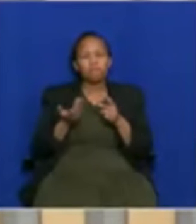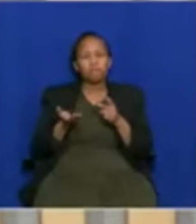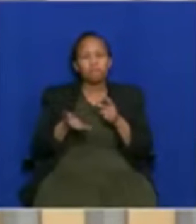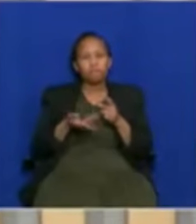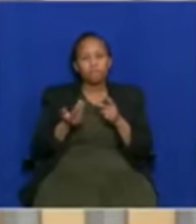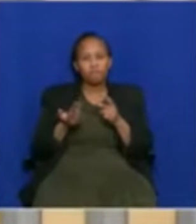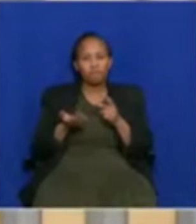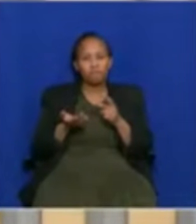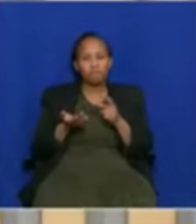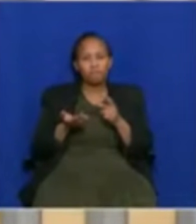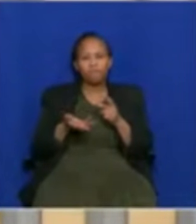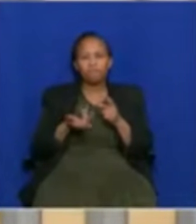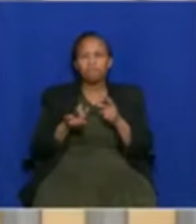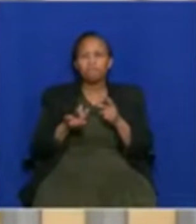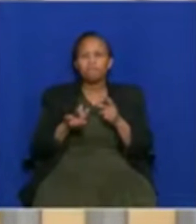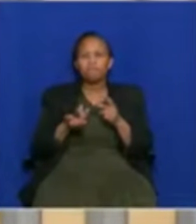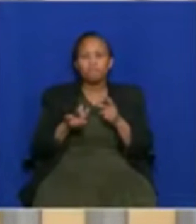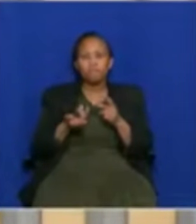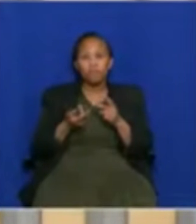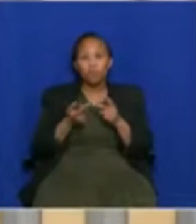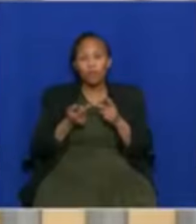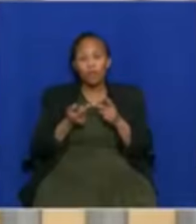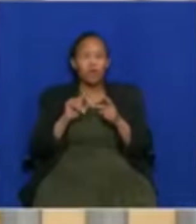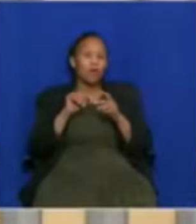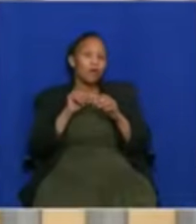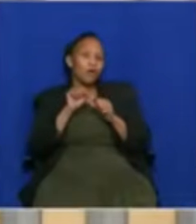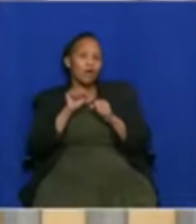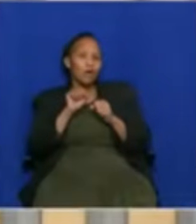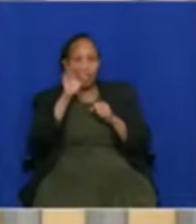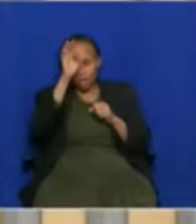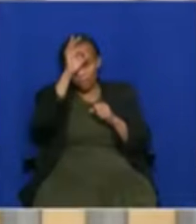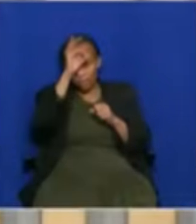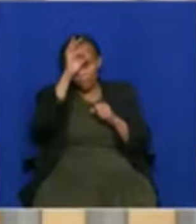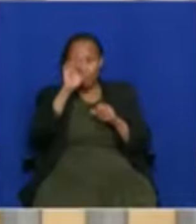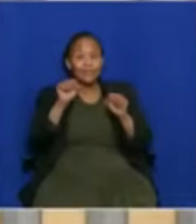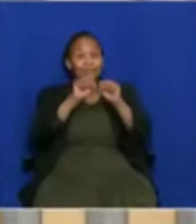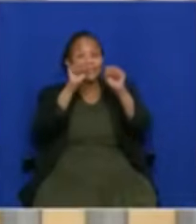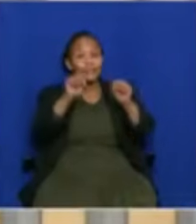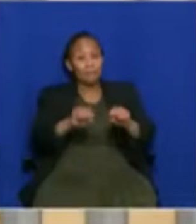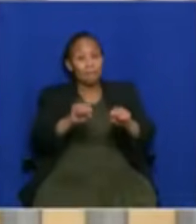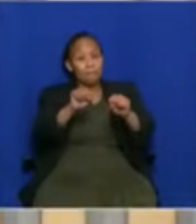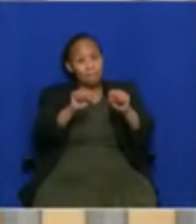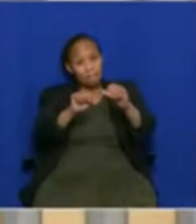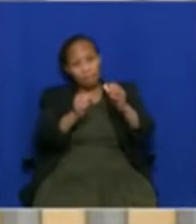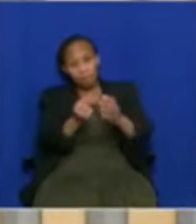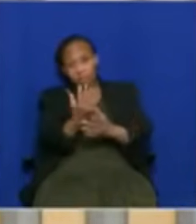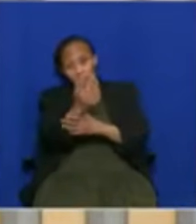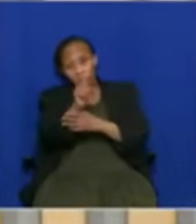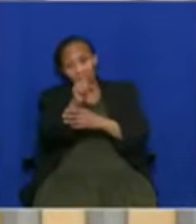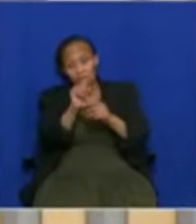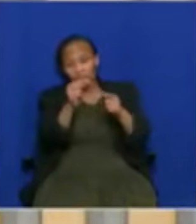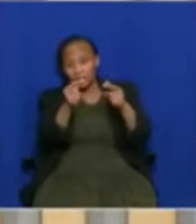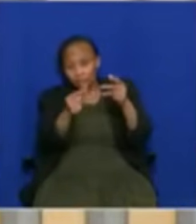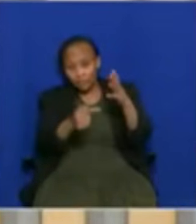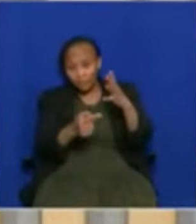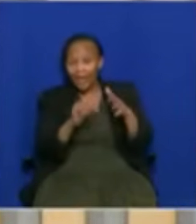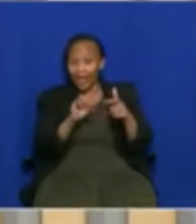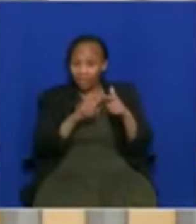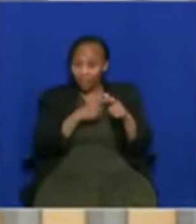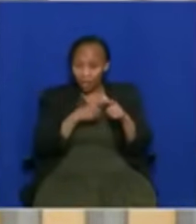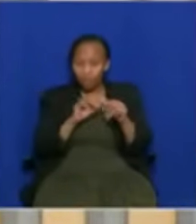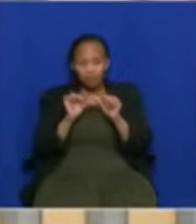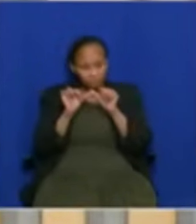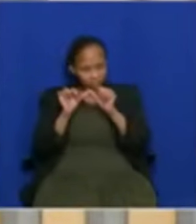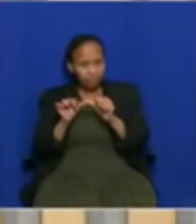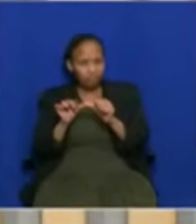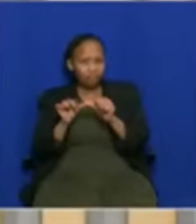the police system, personnel system. You get details there, and you carry on with your investigation from there. The next part of